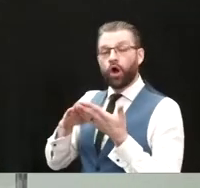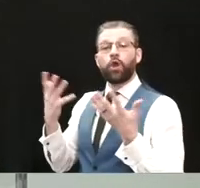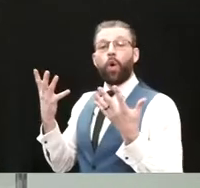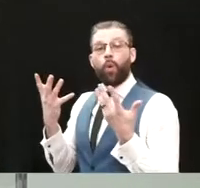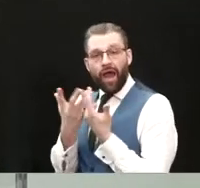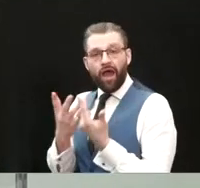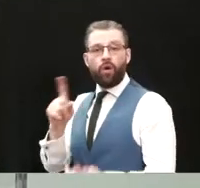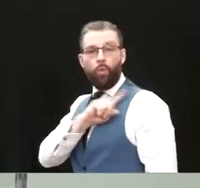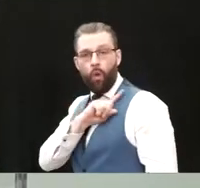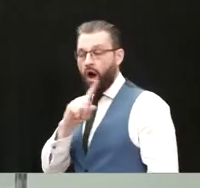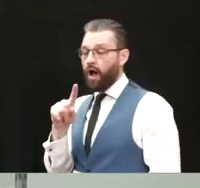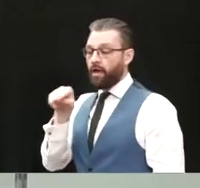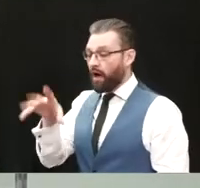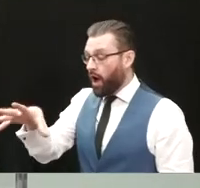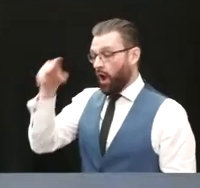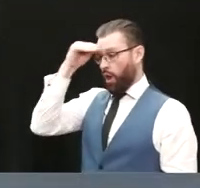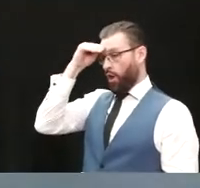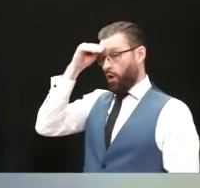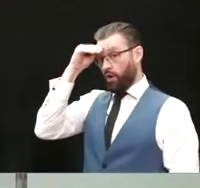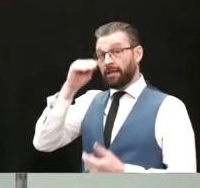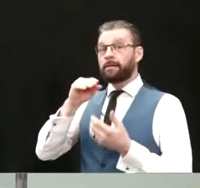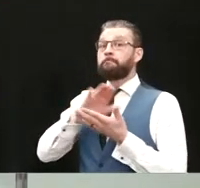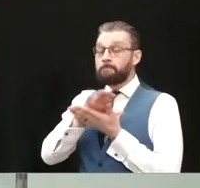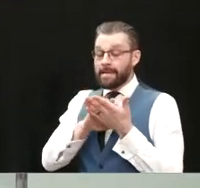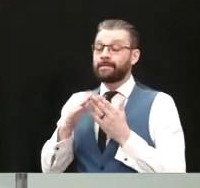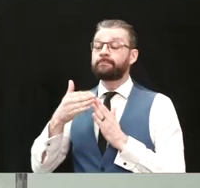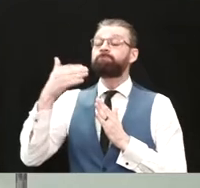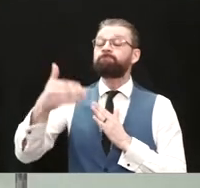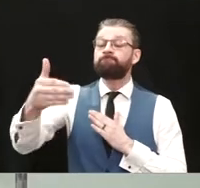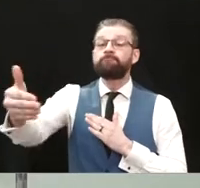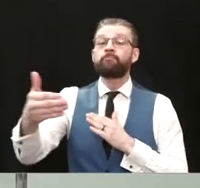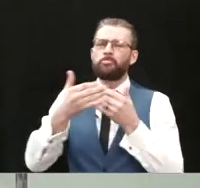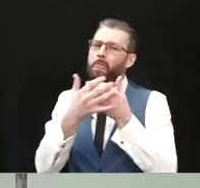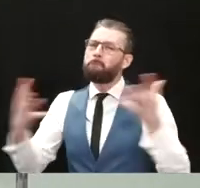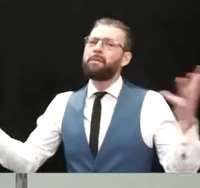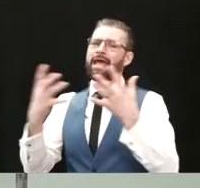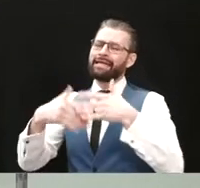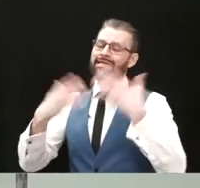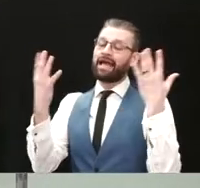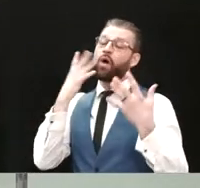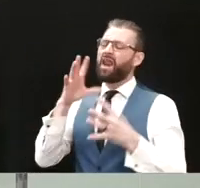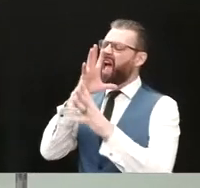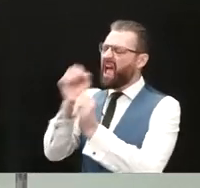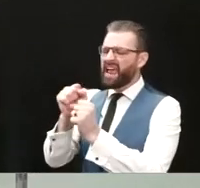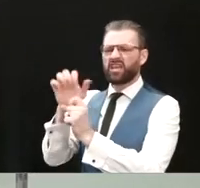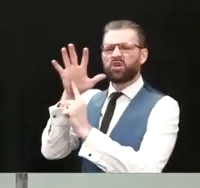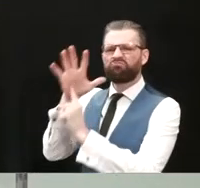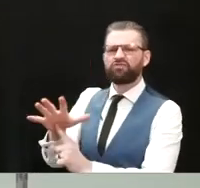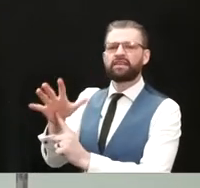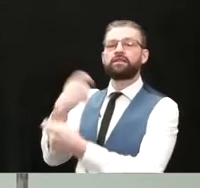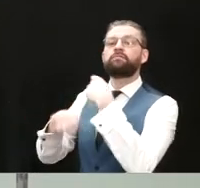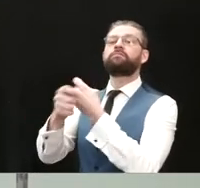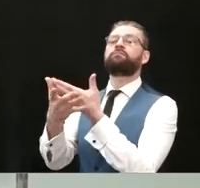I believe we can look forward to many days where the focus of hate and prejudice are in